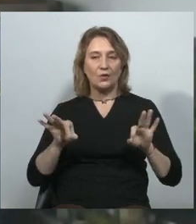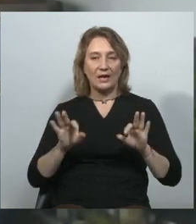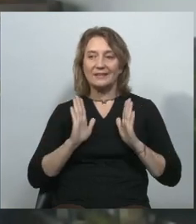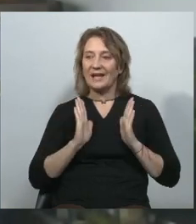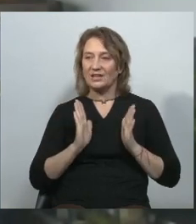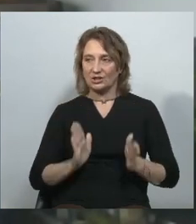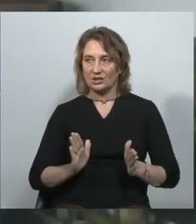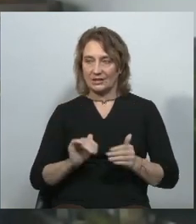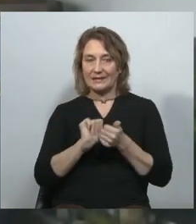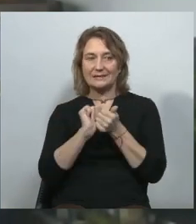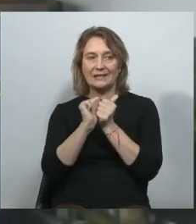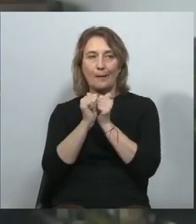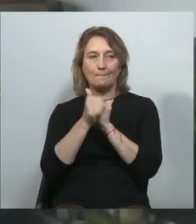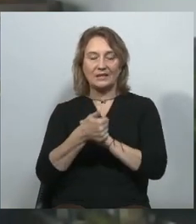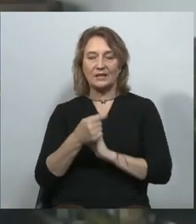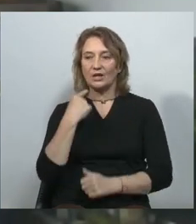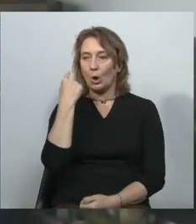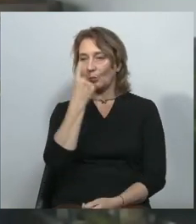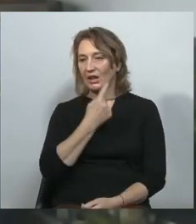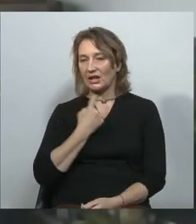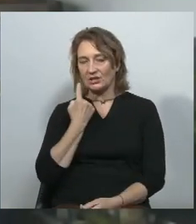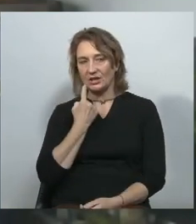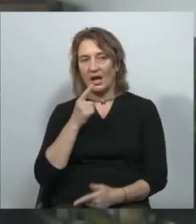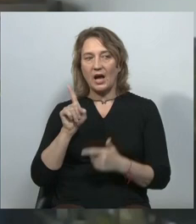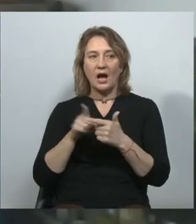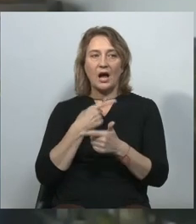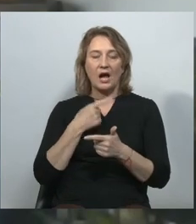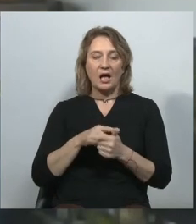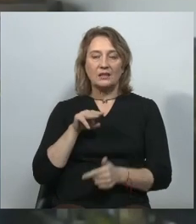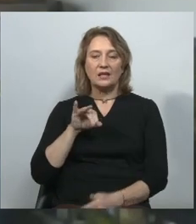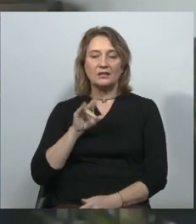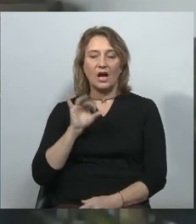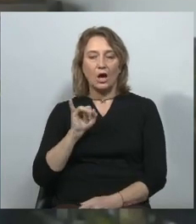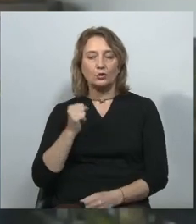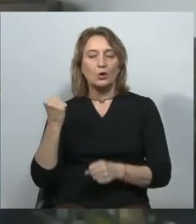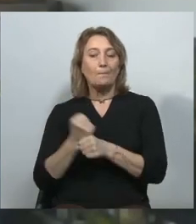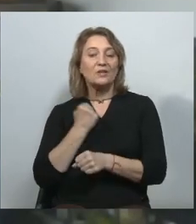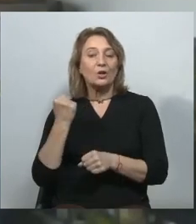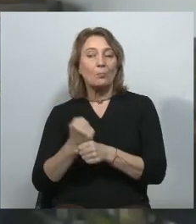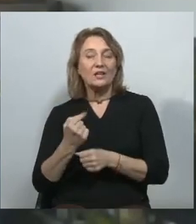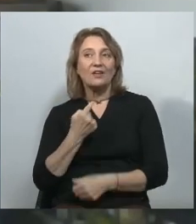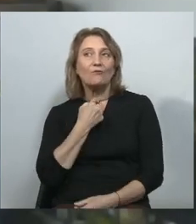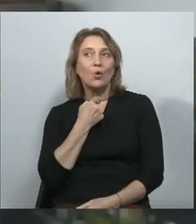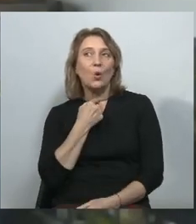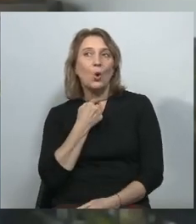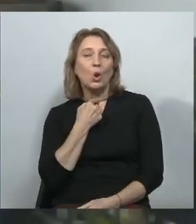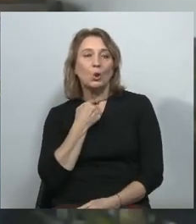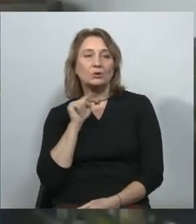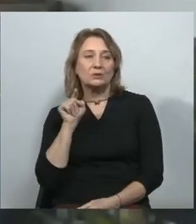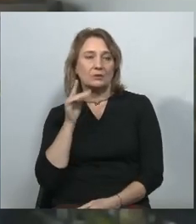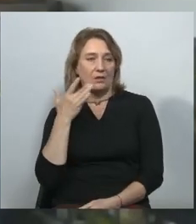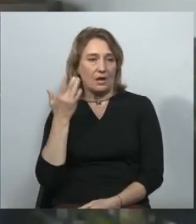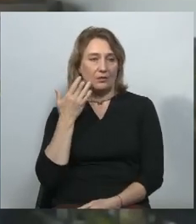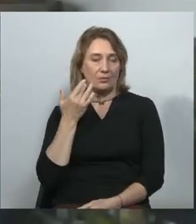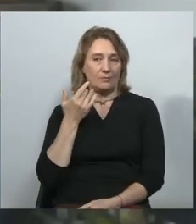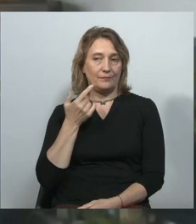the face of someone, but also recreate their voice incredibly easily. And the thing is that